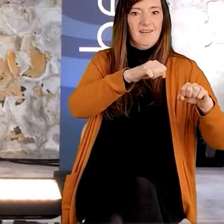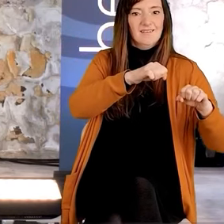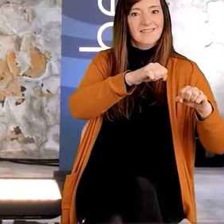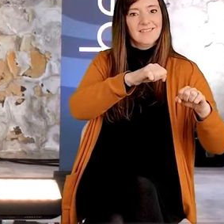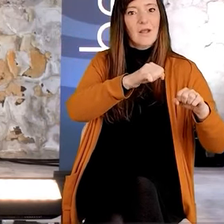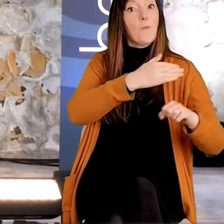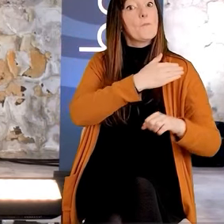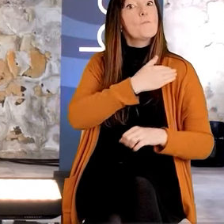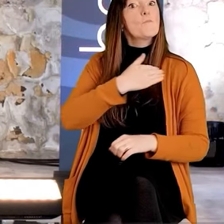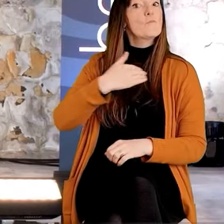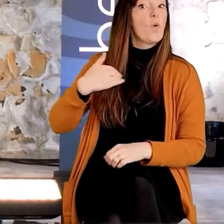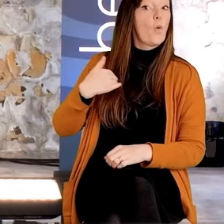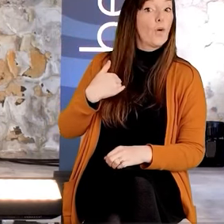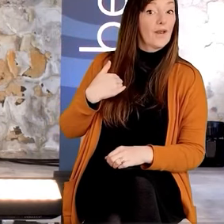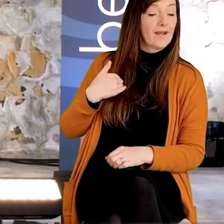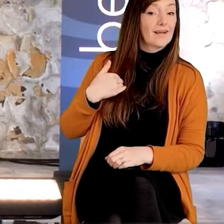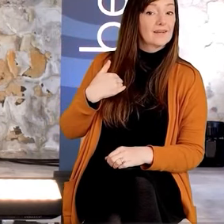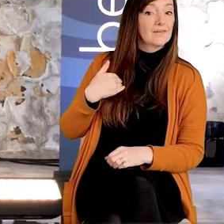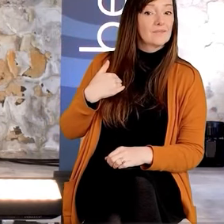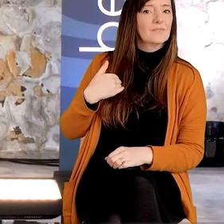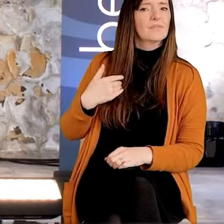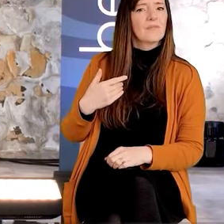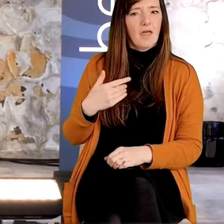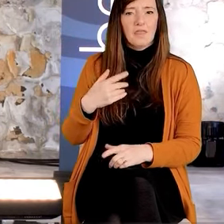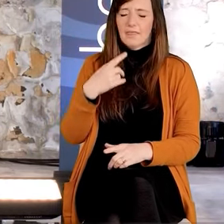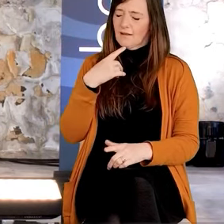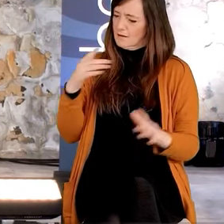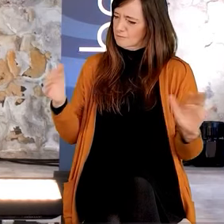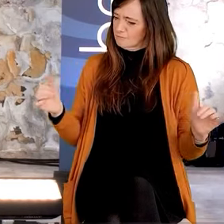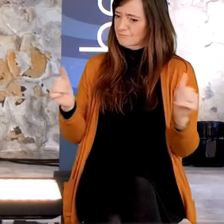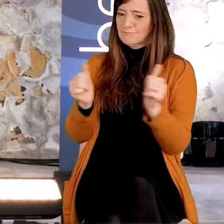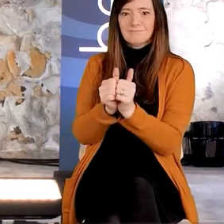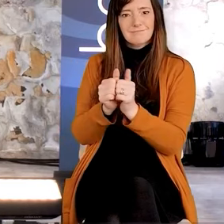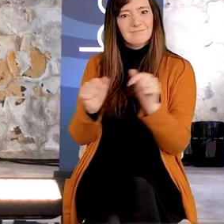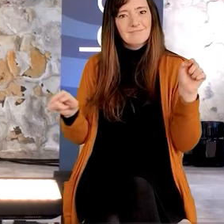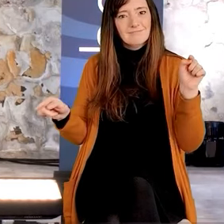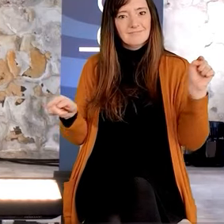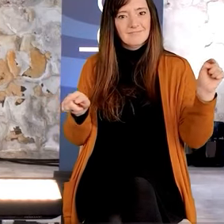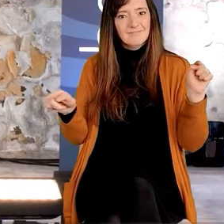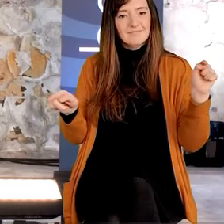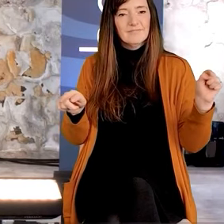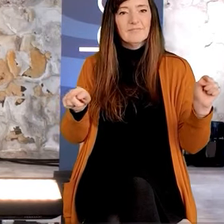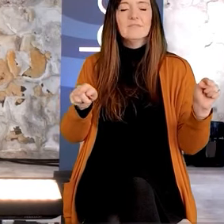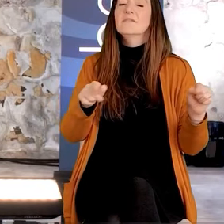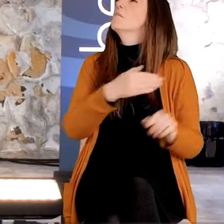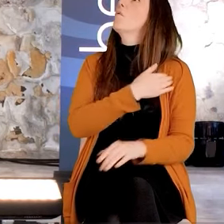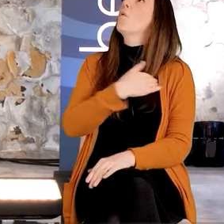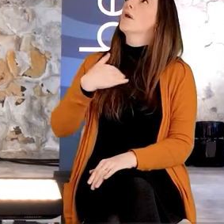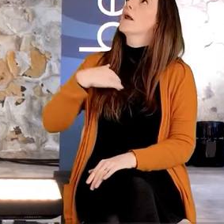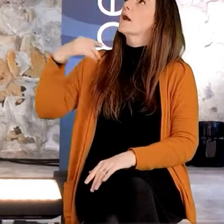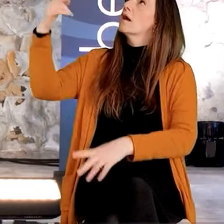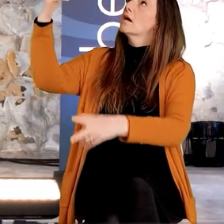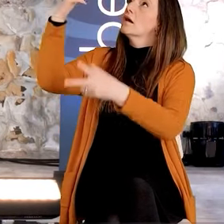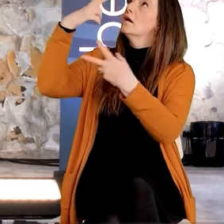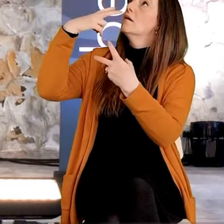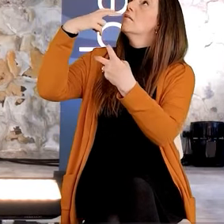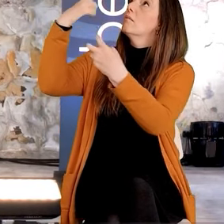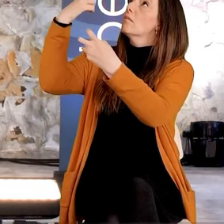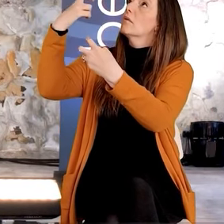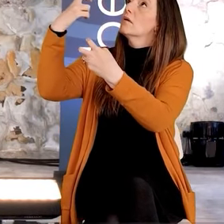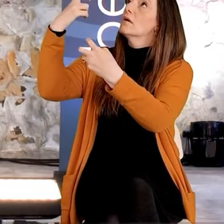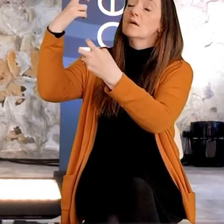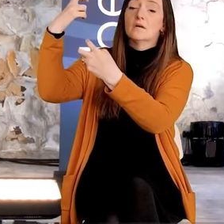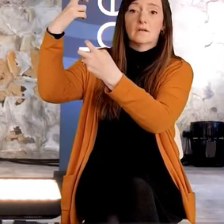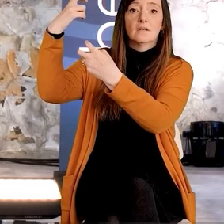the morning. We don't know if he wrote it the next morning. He may or may not have done. But there's something rather appropriate. This, in the morning, you hear my